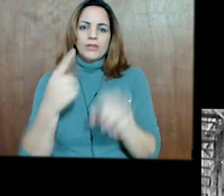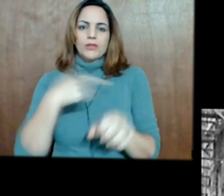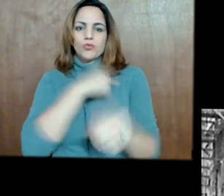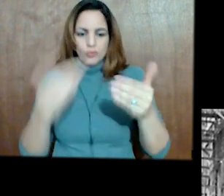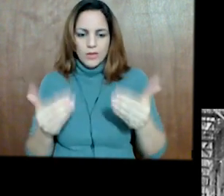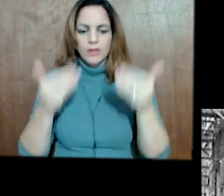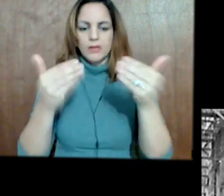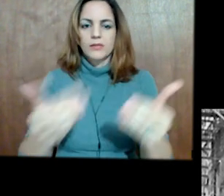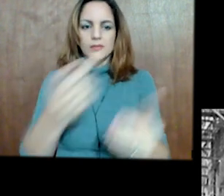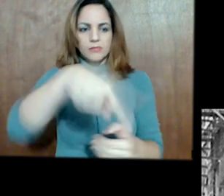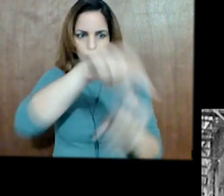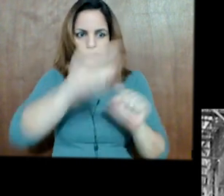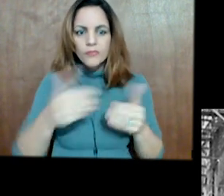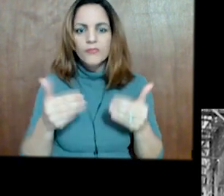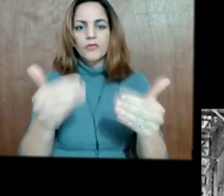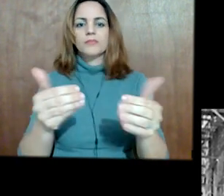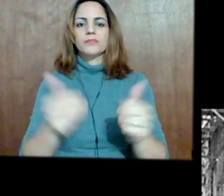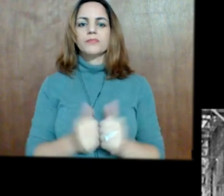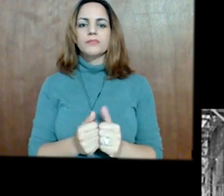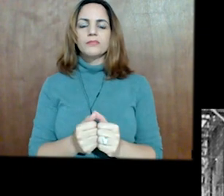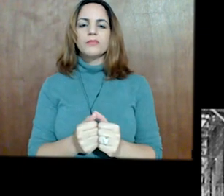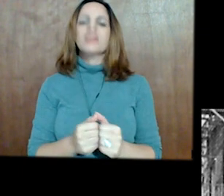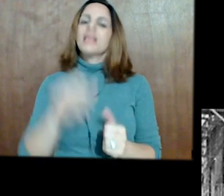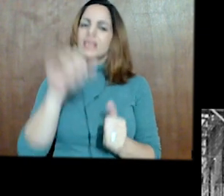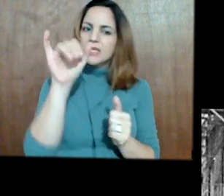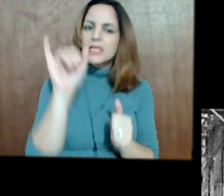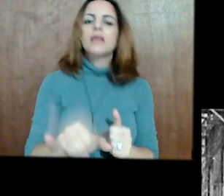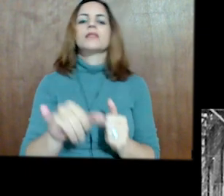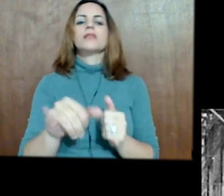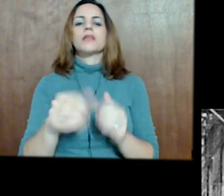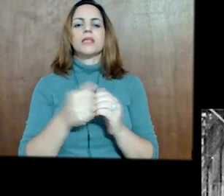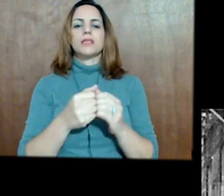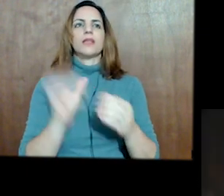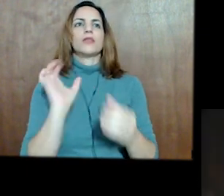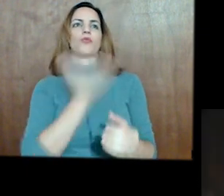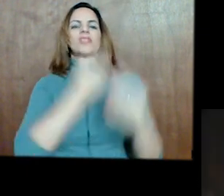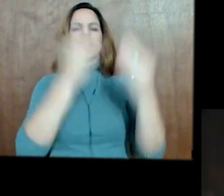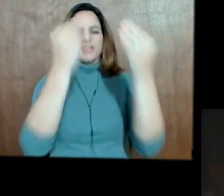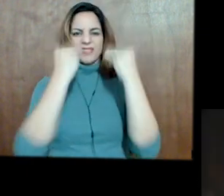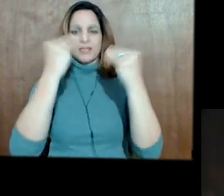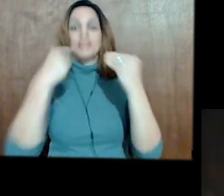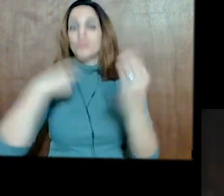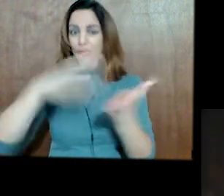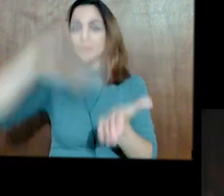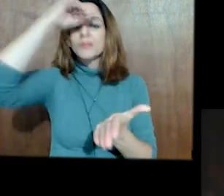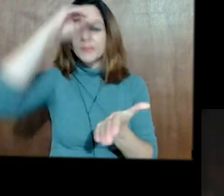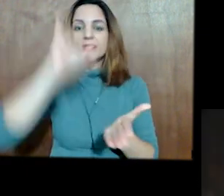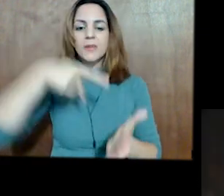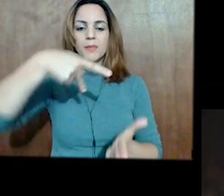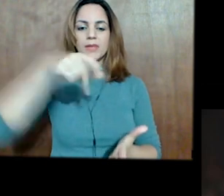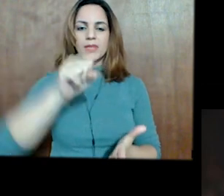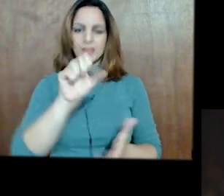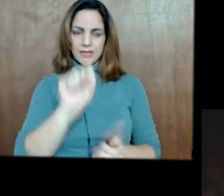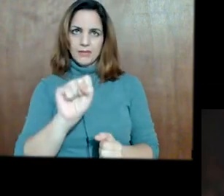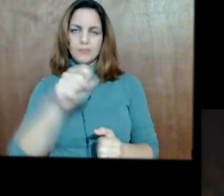And that's the most valuable lesson I learned in the PSP. If you read it right and people are ready to do